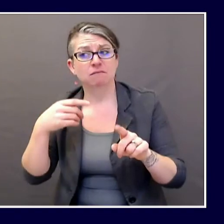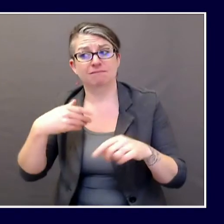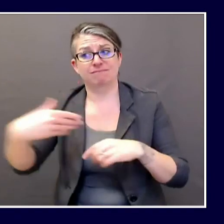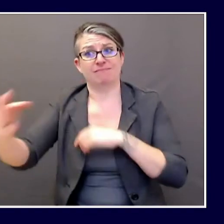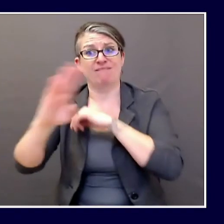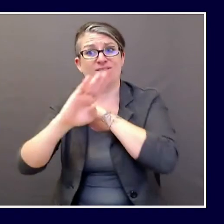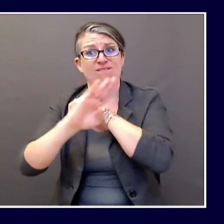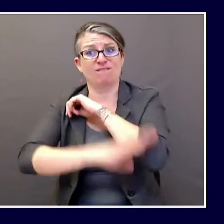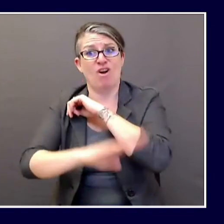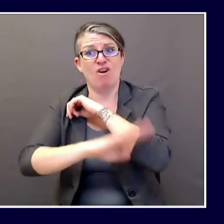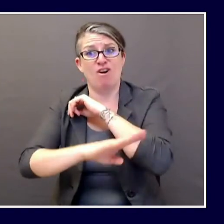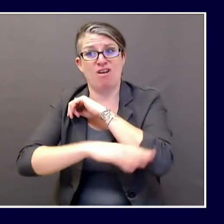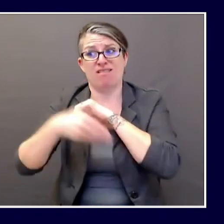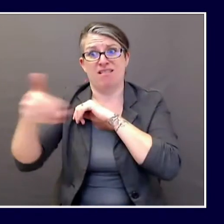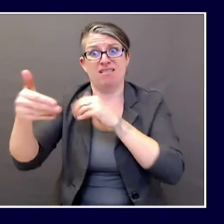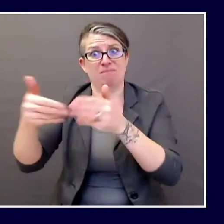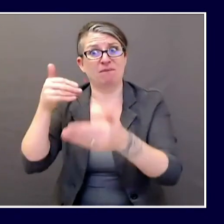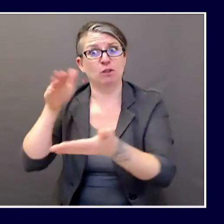if there are